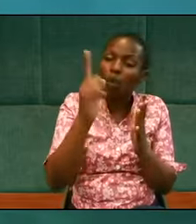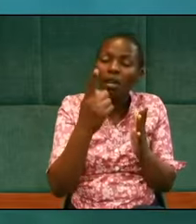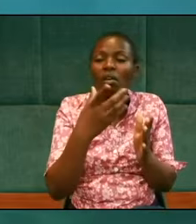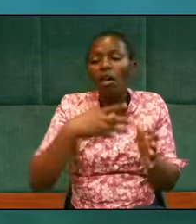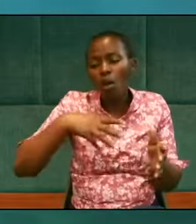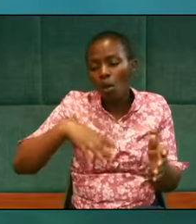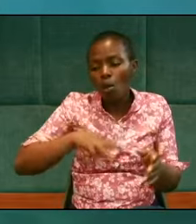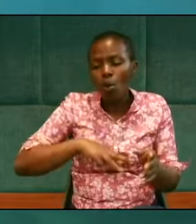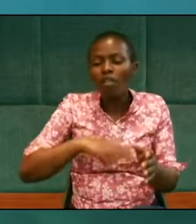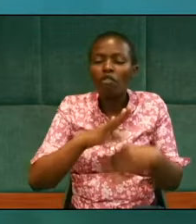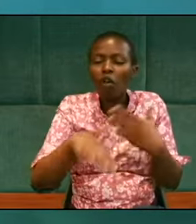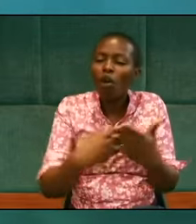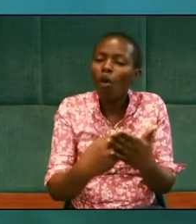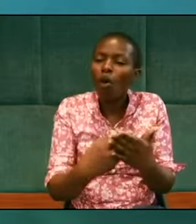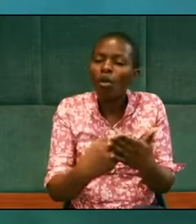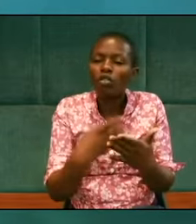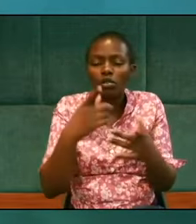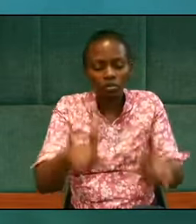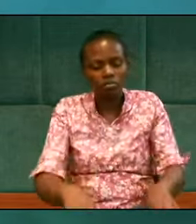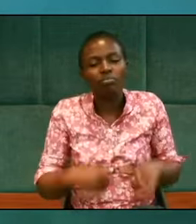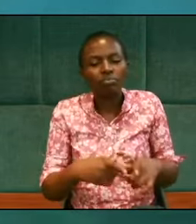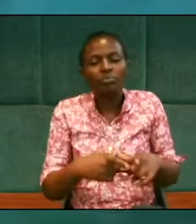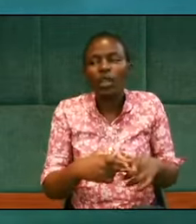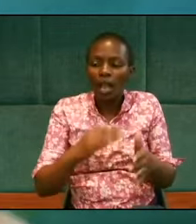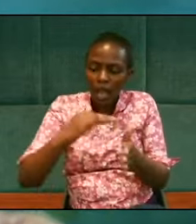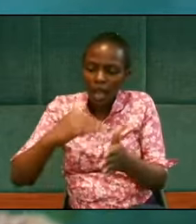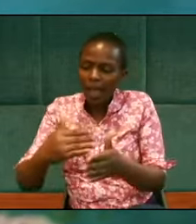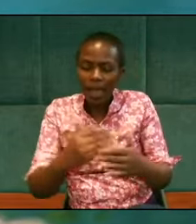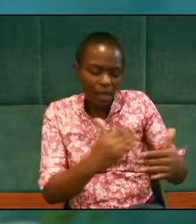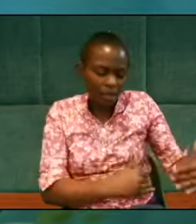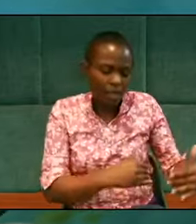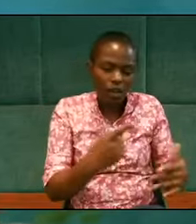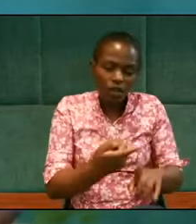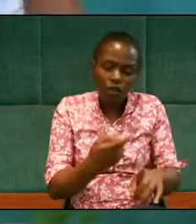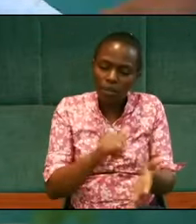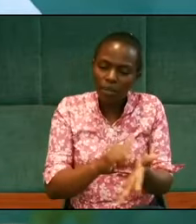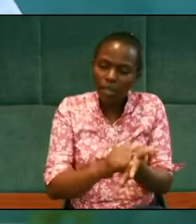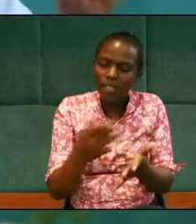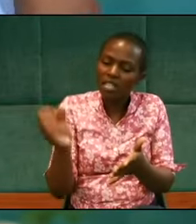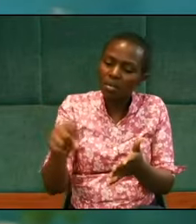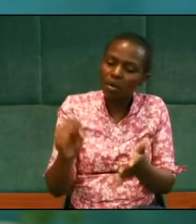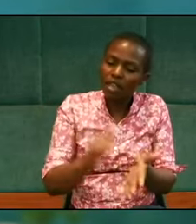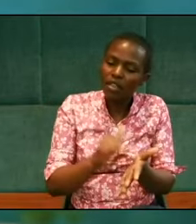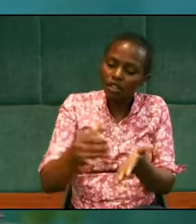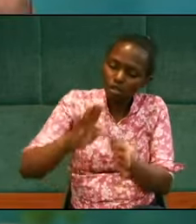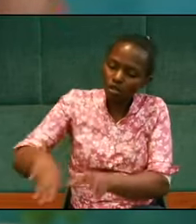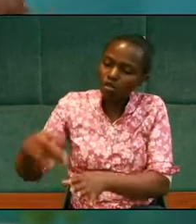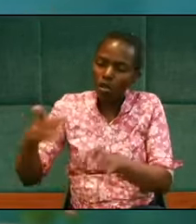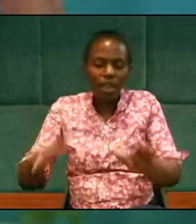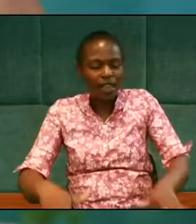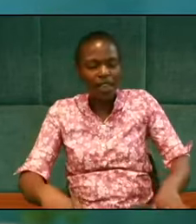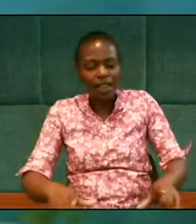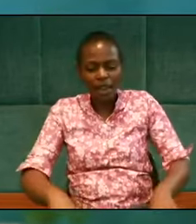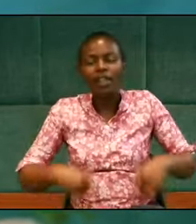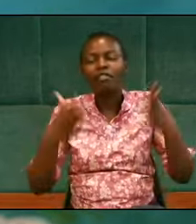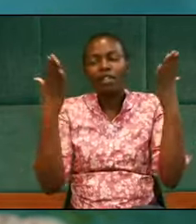life. Anything aside that is possibility for you to lose your eternal life. You will stay with one man for the rest of your life.